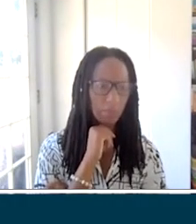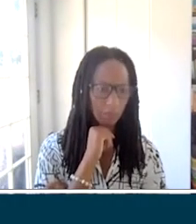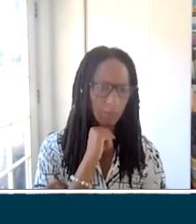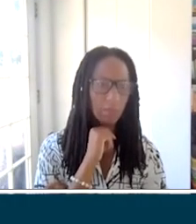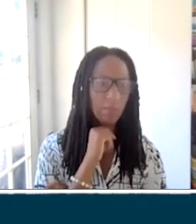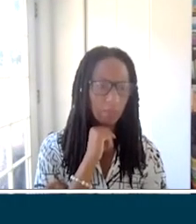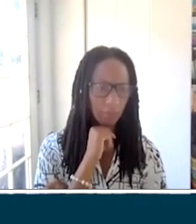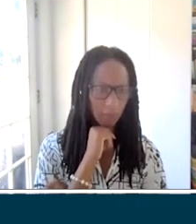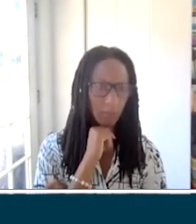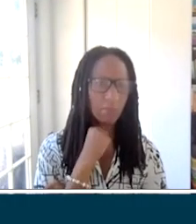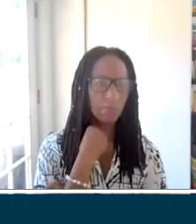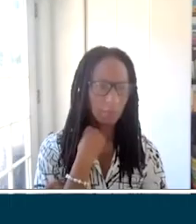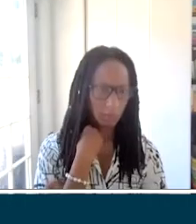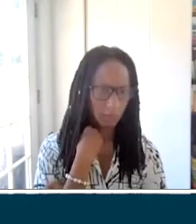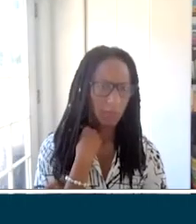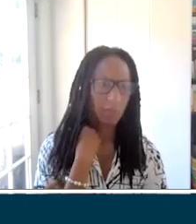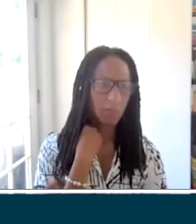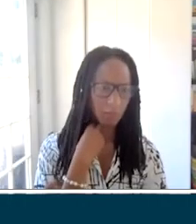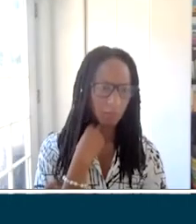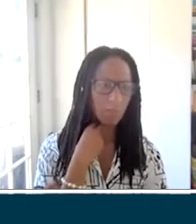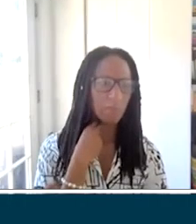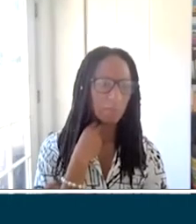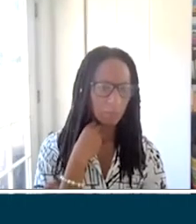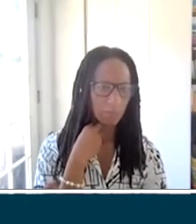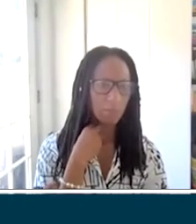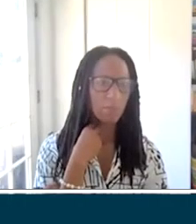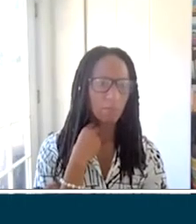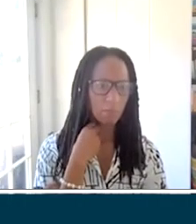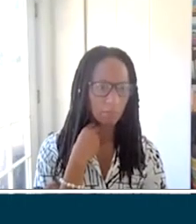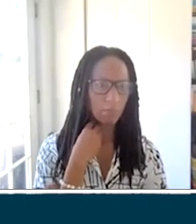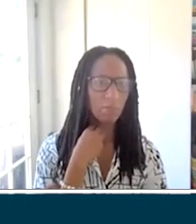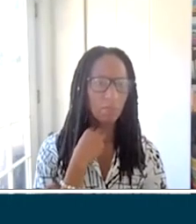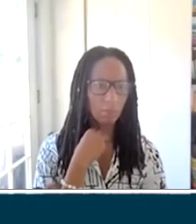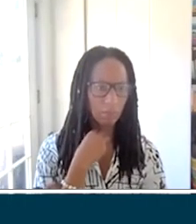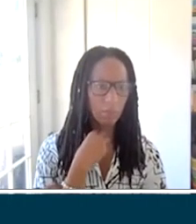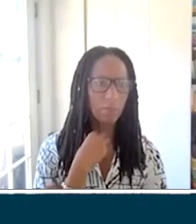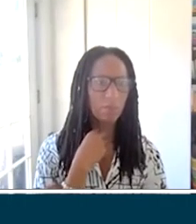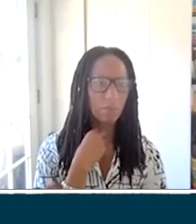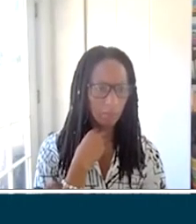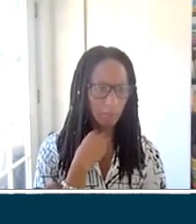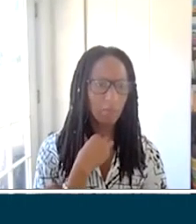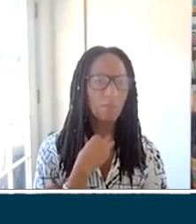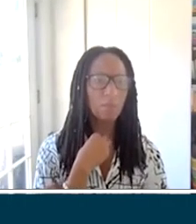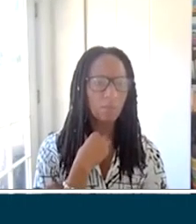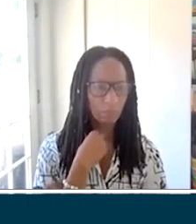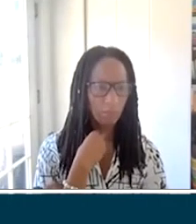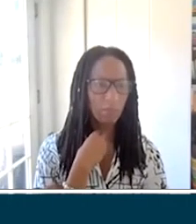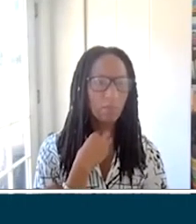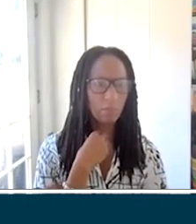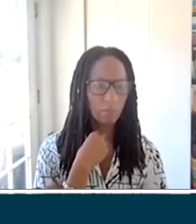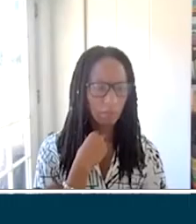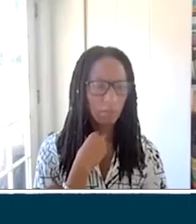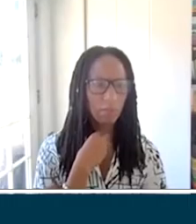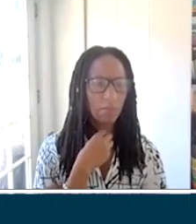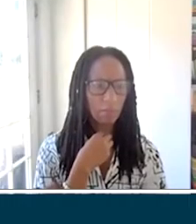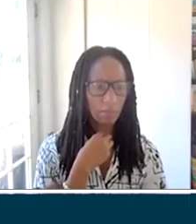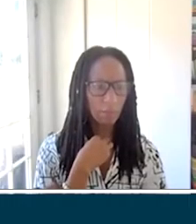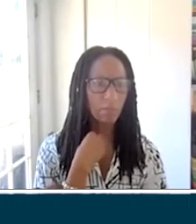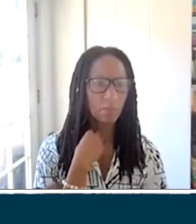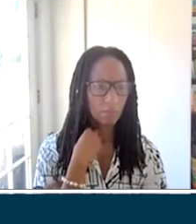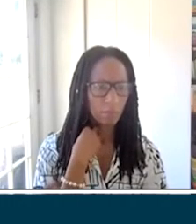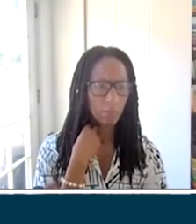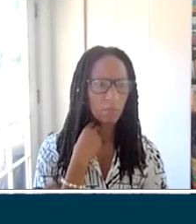justice, right? How one is not necessarily the other, and justice has a complex arc